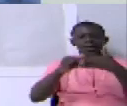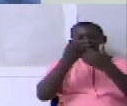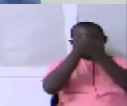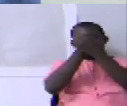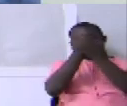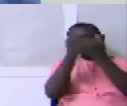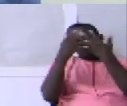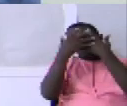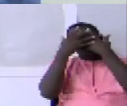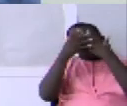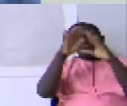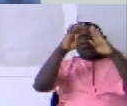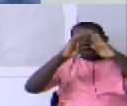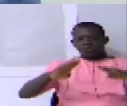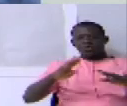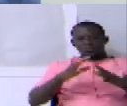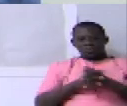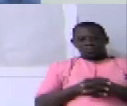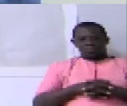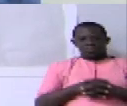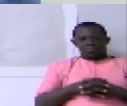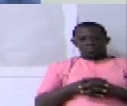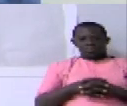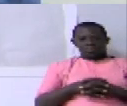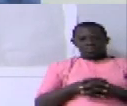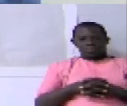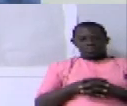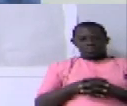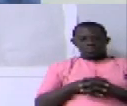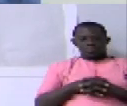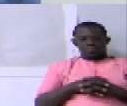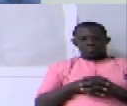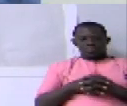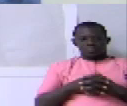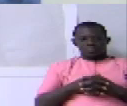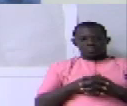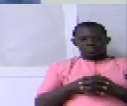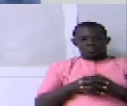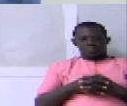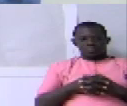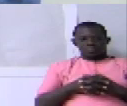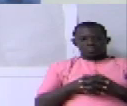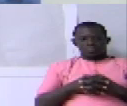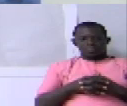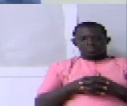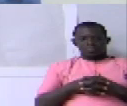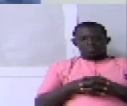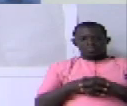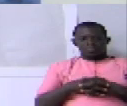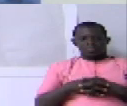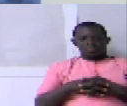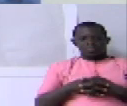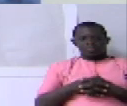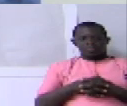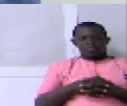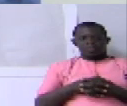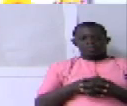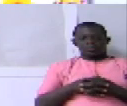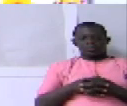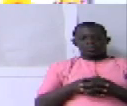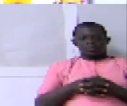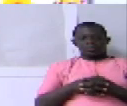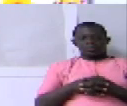di palaso to dame yalon ko asikuja malong melu betama kan kasokono wo tembo kasokono